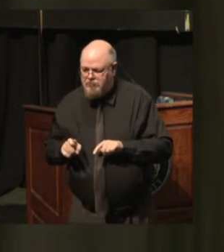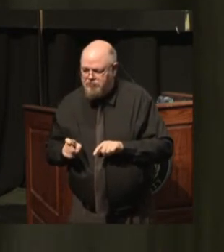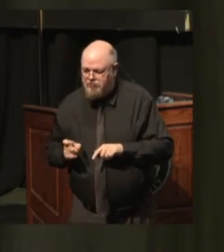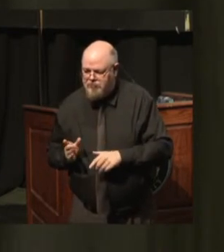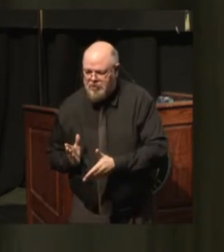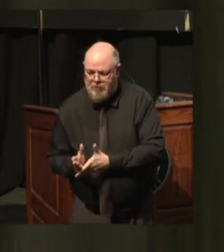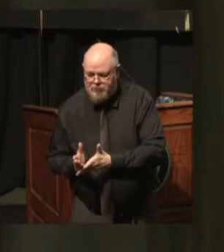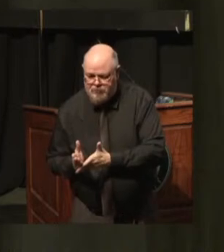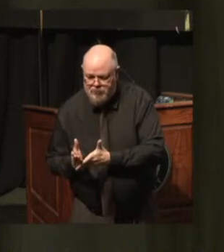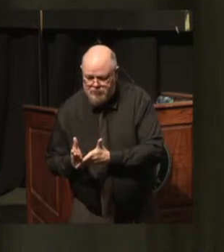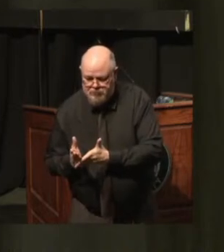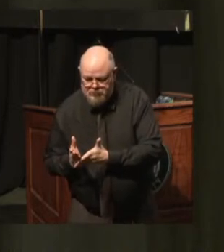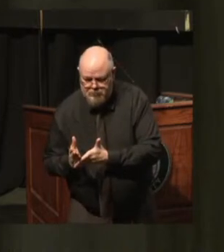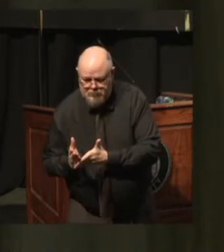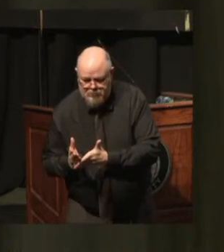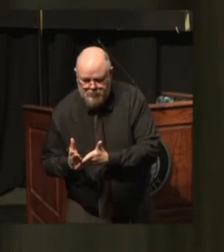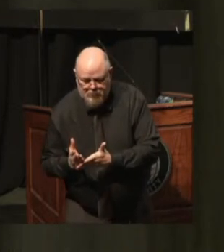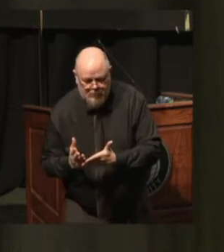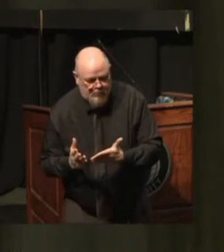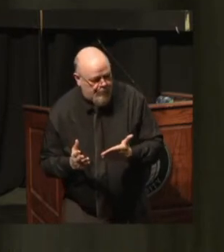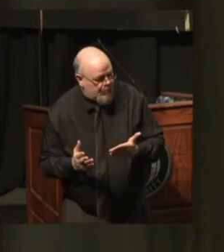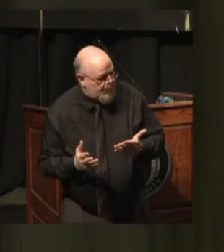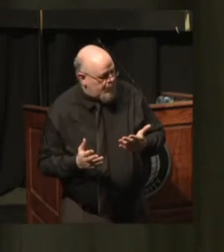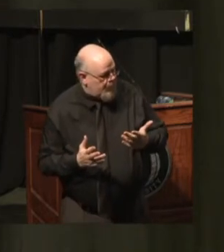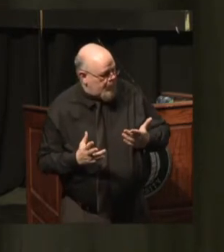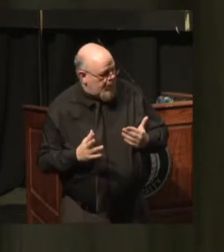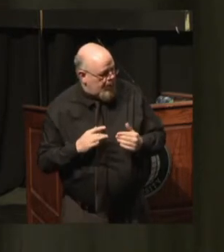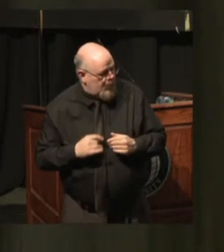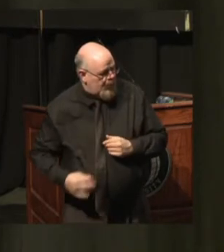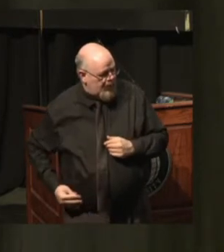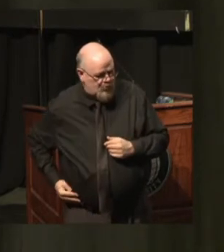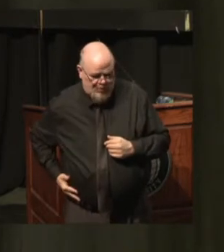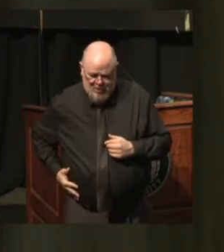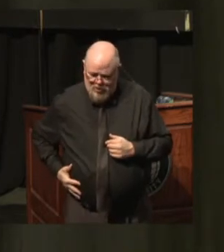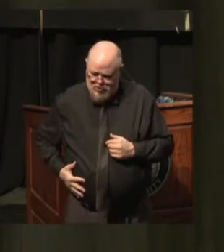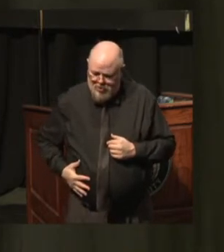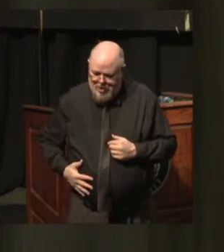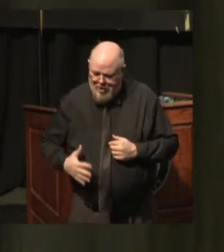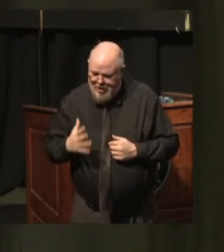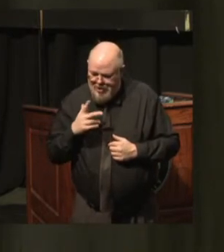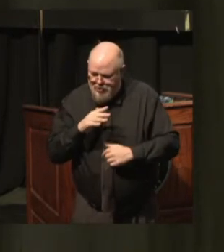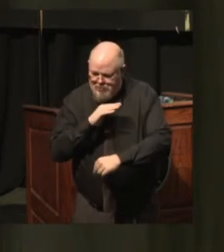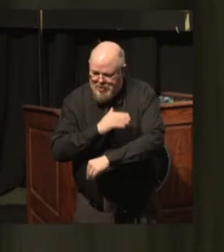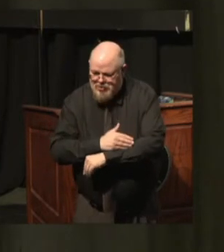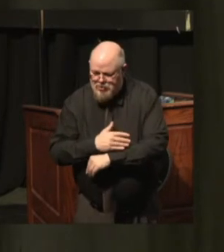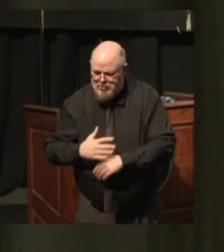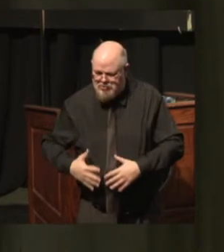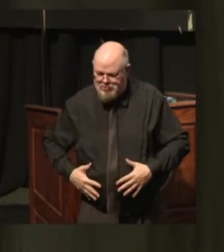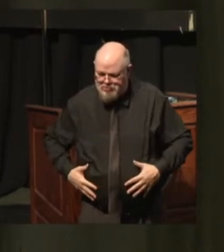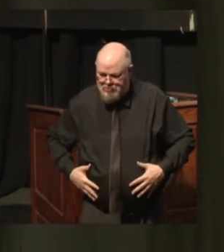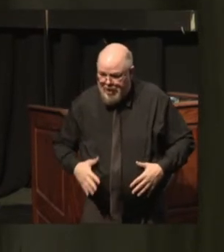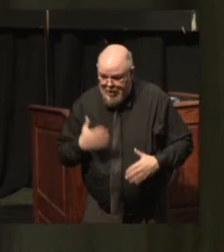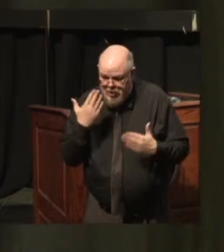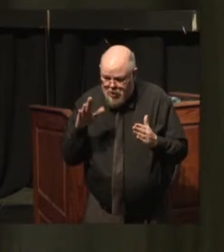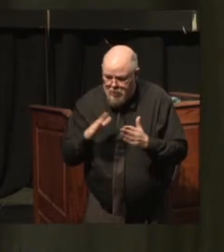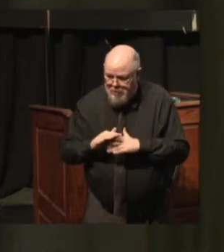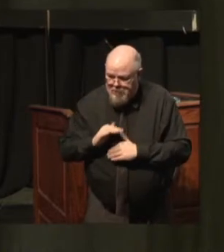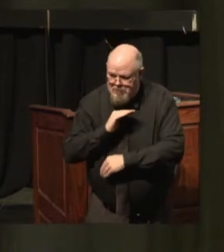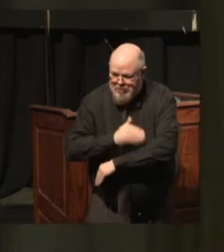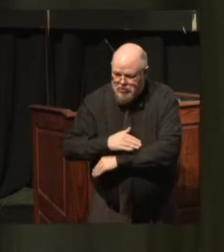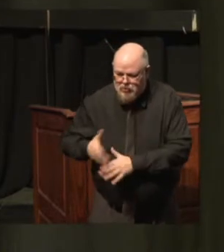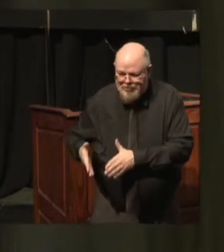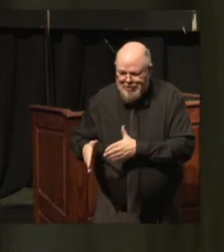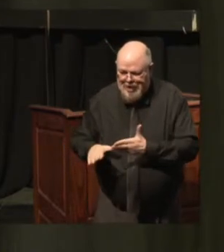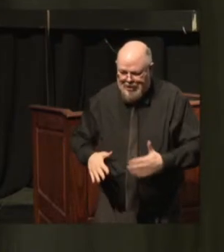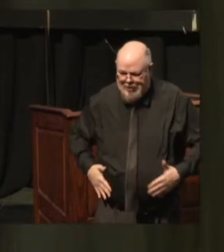moving. So now the paralysis is right about here. I don't really know it's paralysis at the time, but it's right about here. So I'm laying